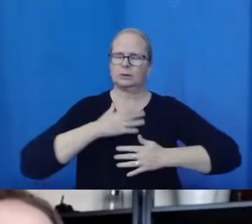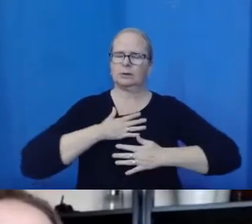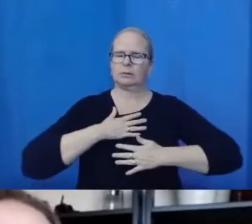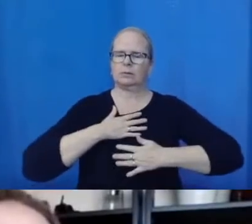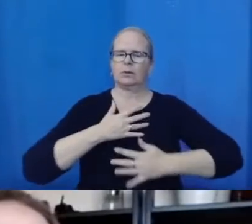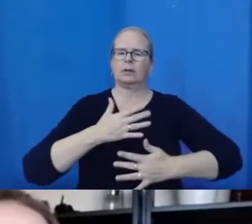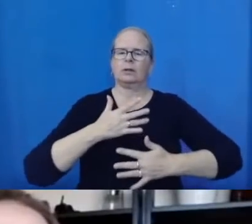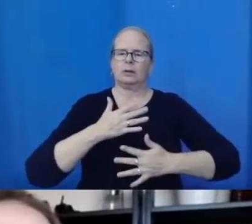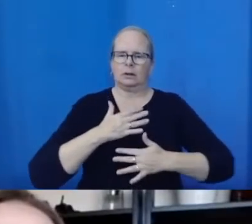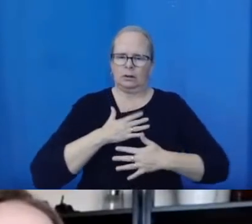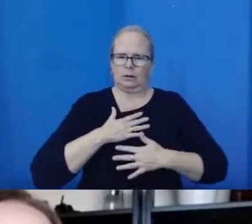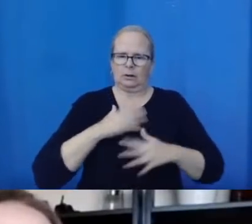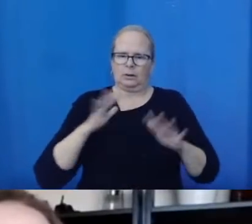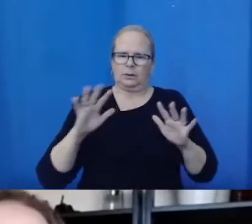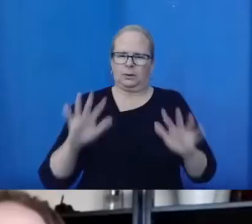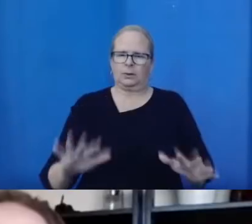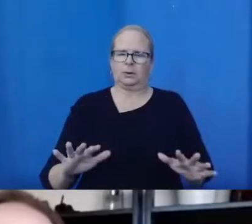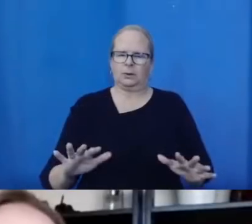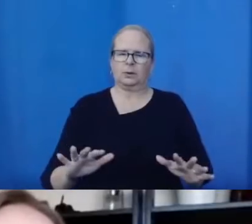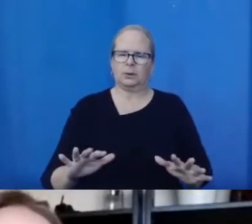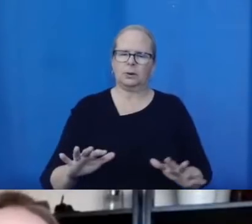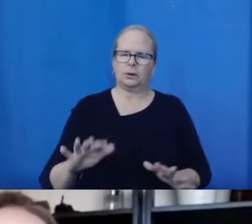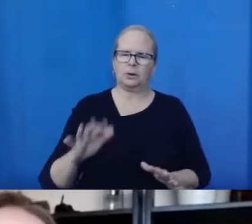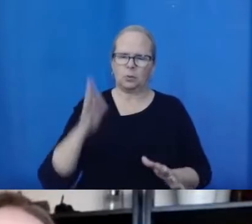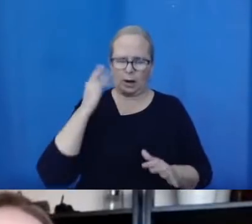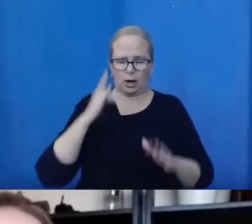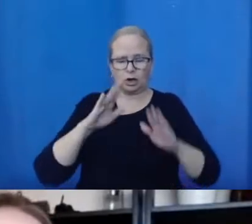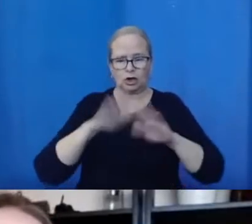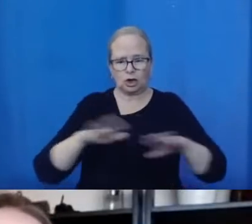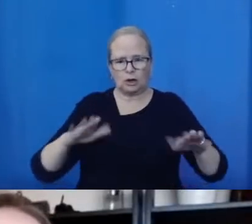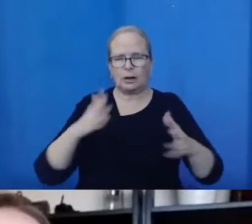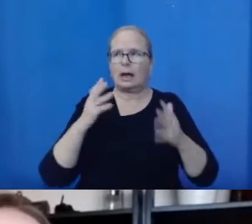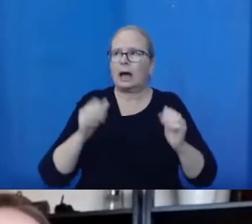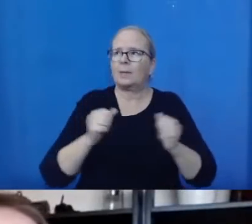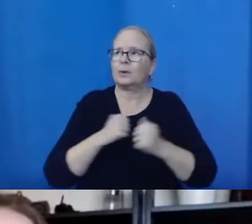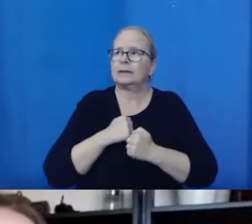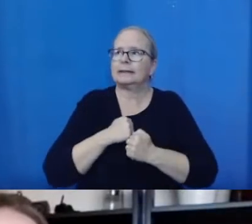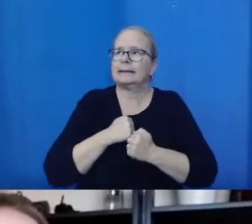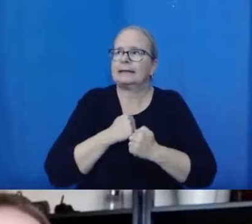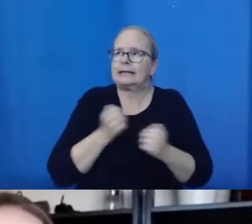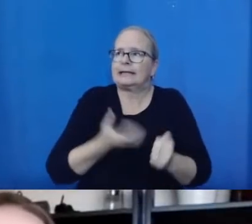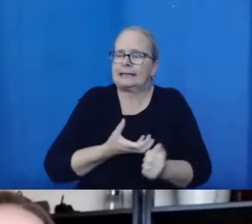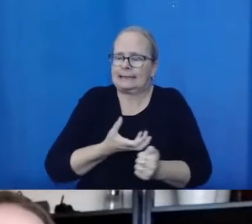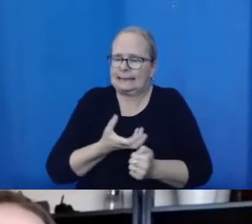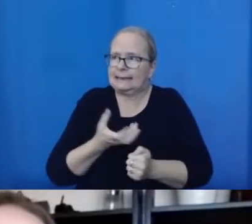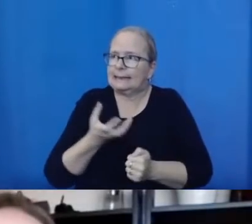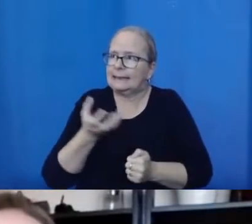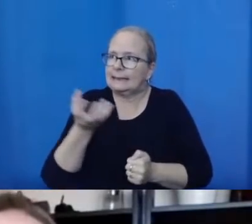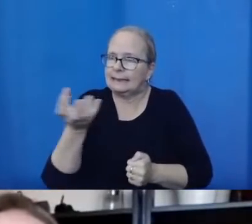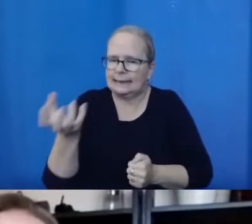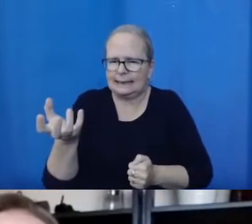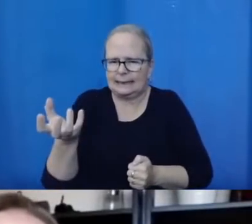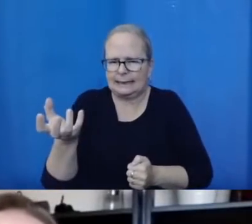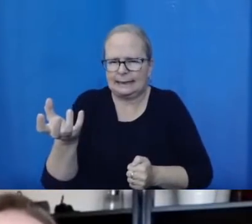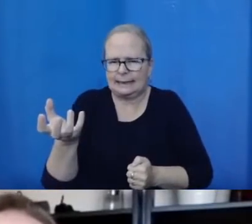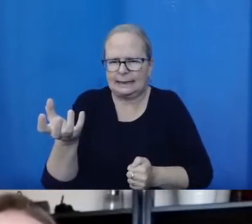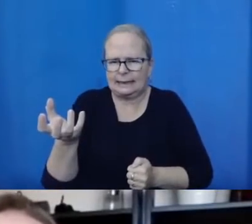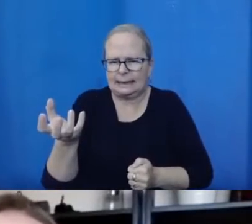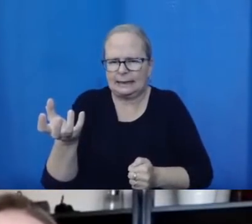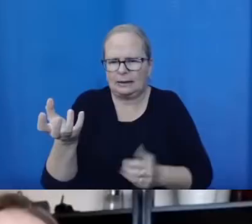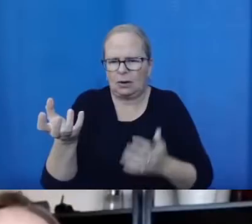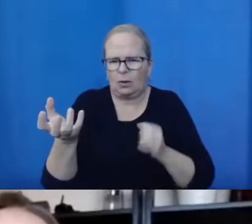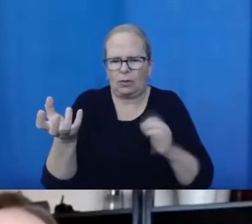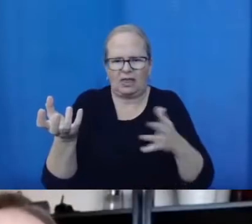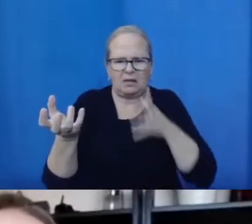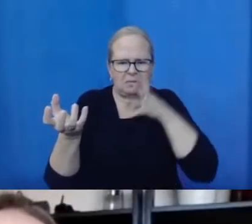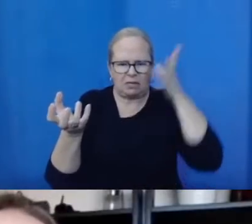feelings without fear of parents jumping in or anything like that. So if I was going to say anything, it's just creating that